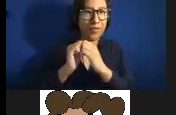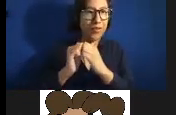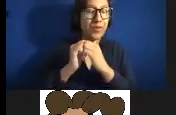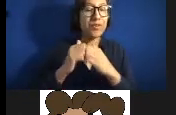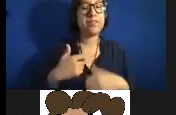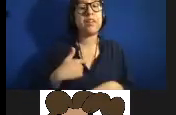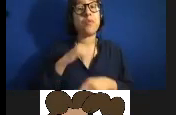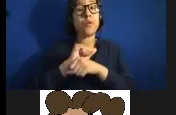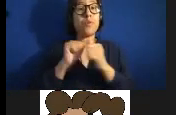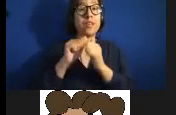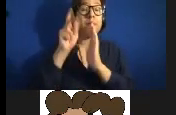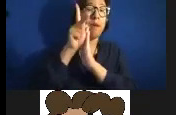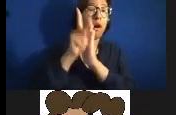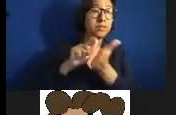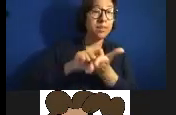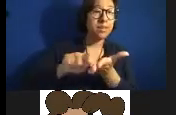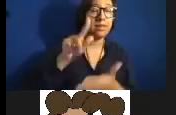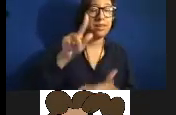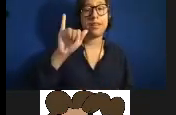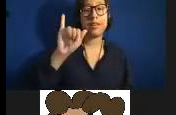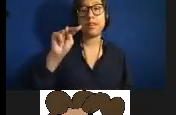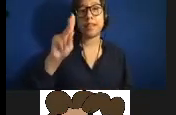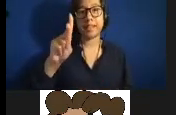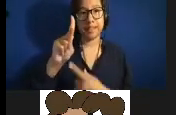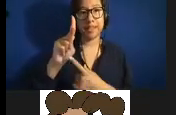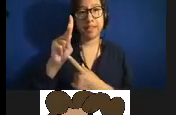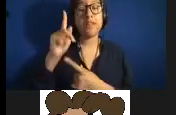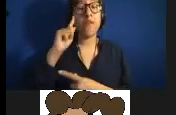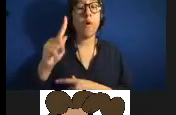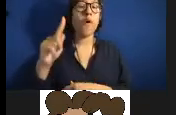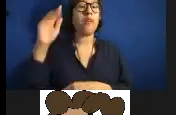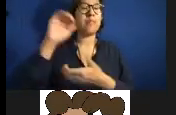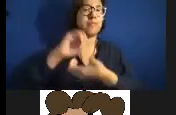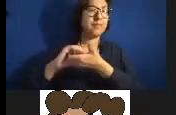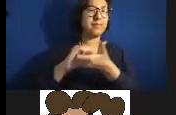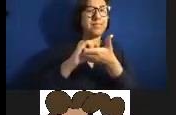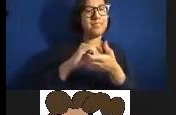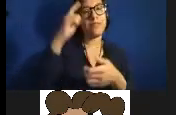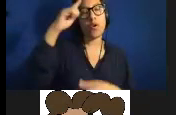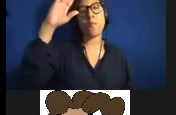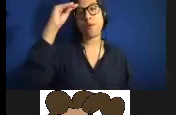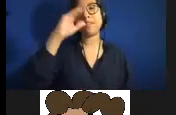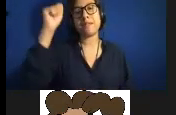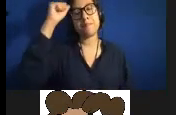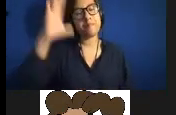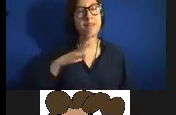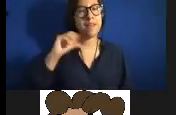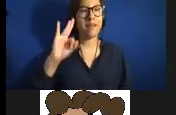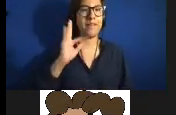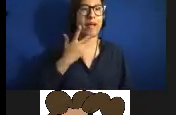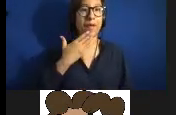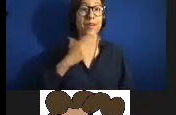with Policy Link, and Policy Link supports the Alliance for Boys and Men of Color, which is a national network